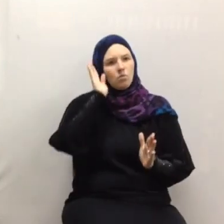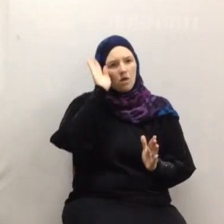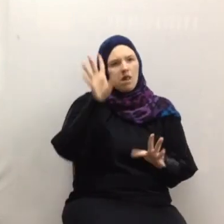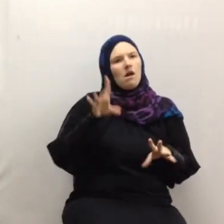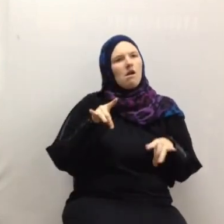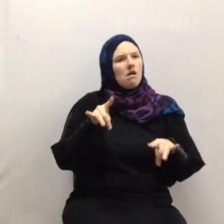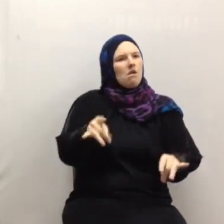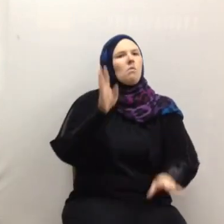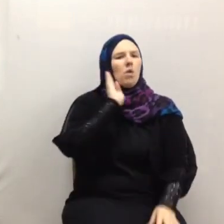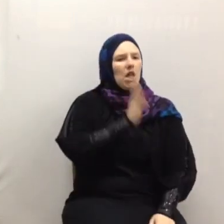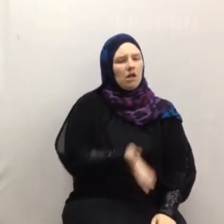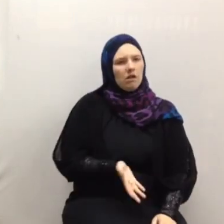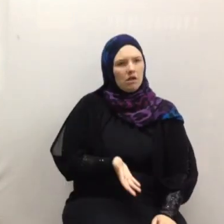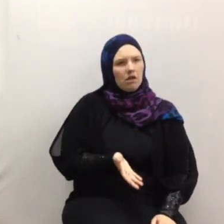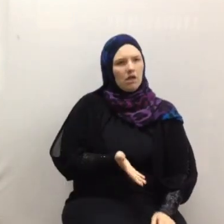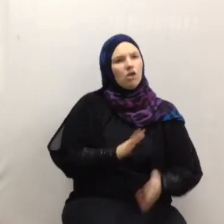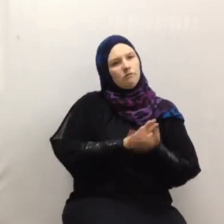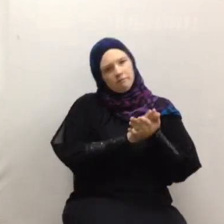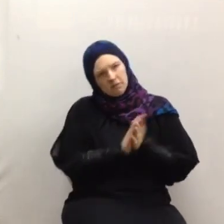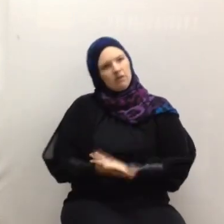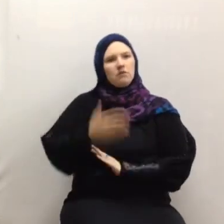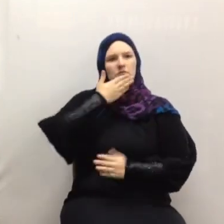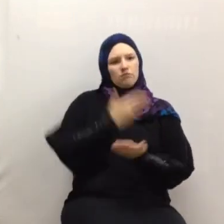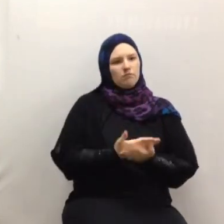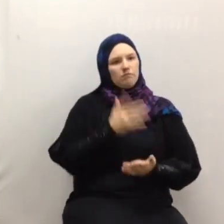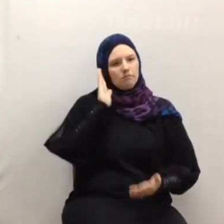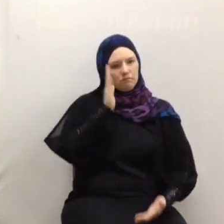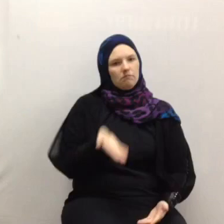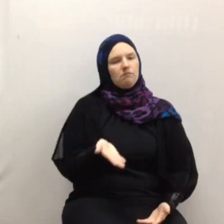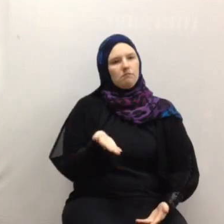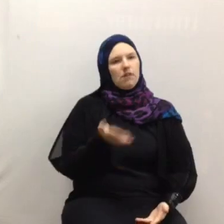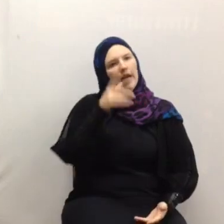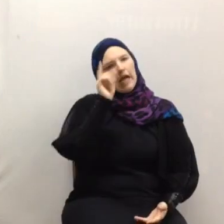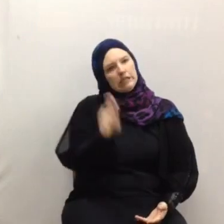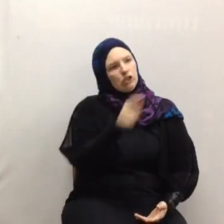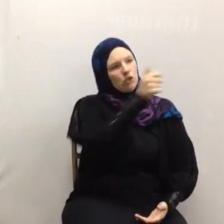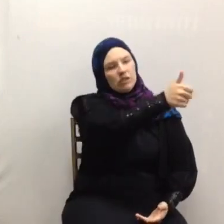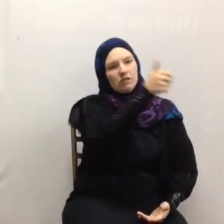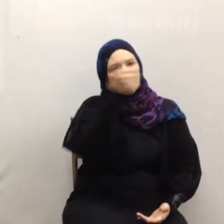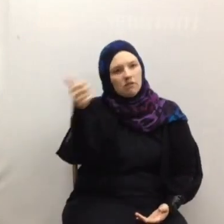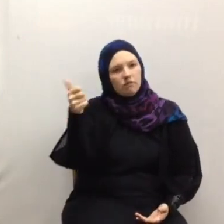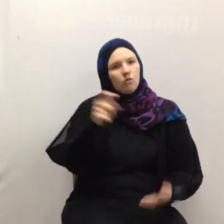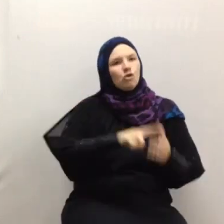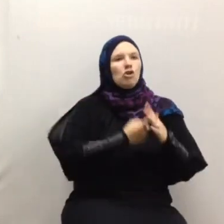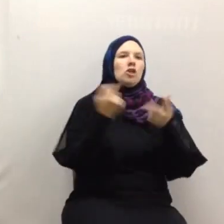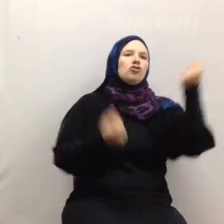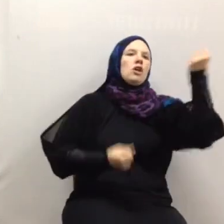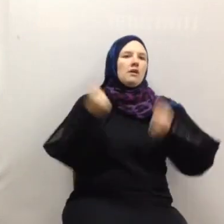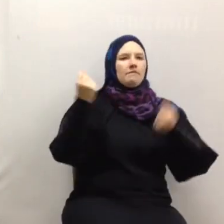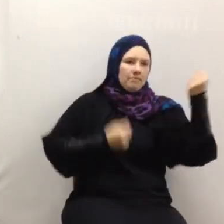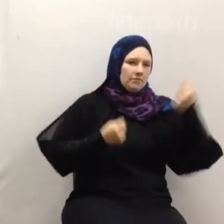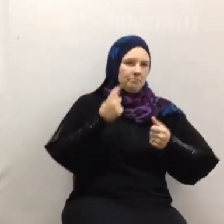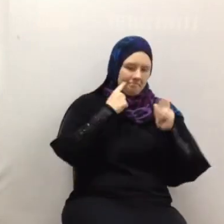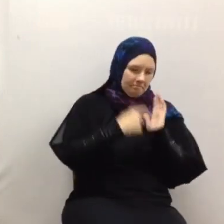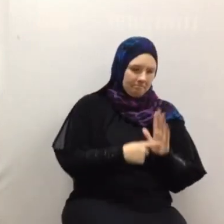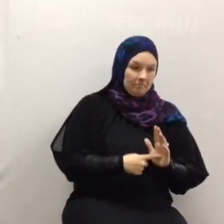even good at it. Ask yourself, when you started to drive a car, was it